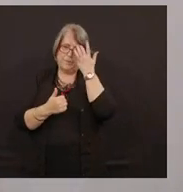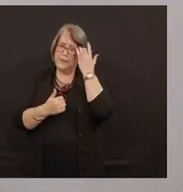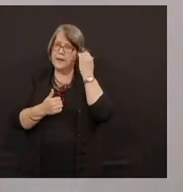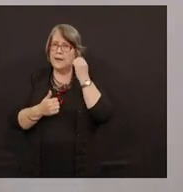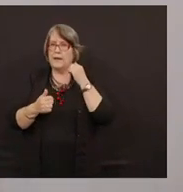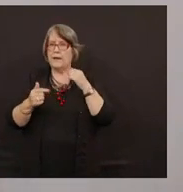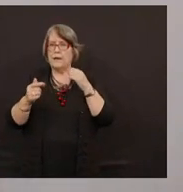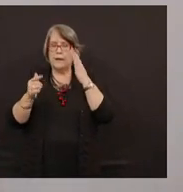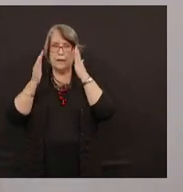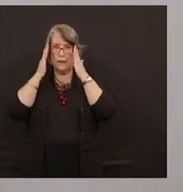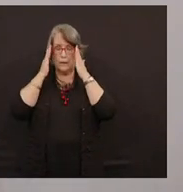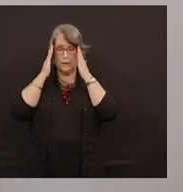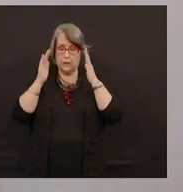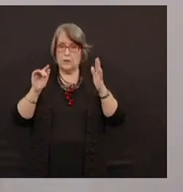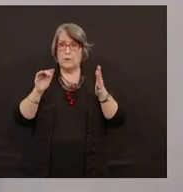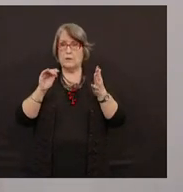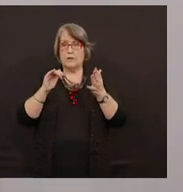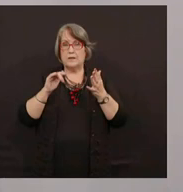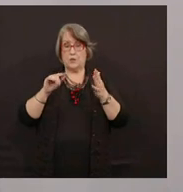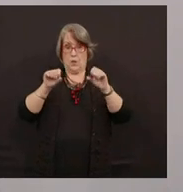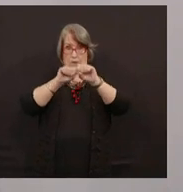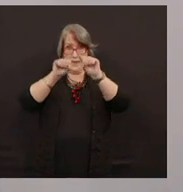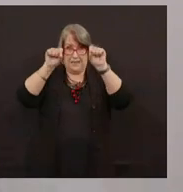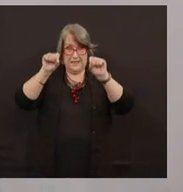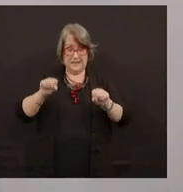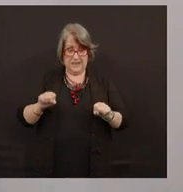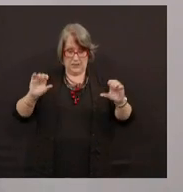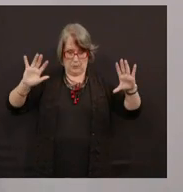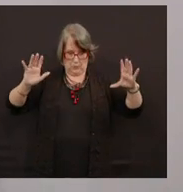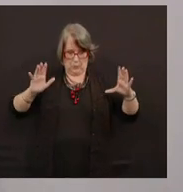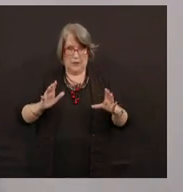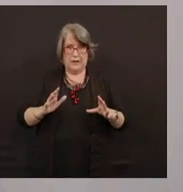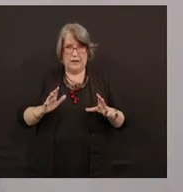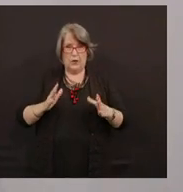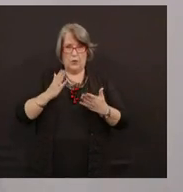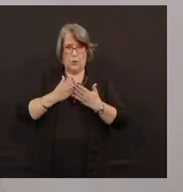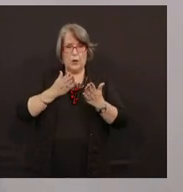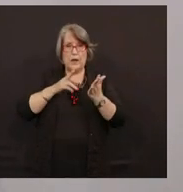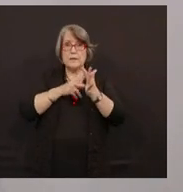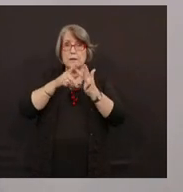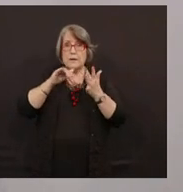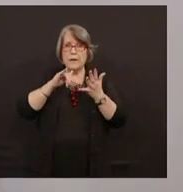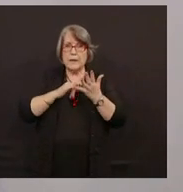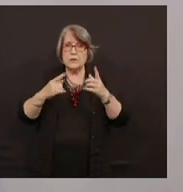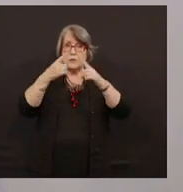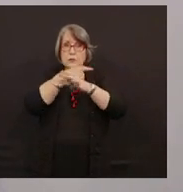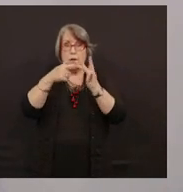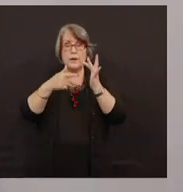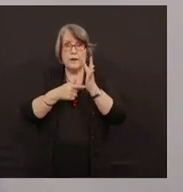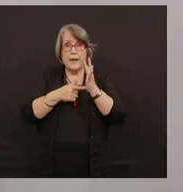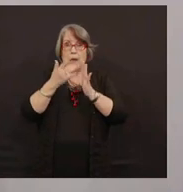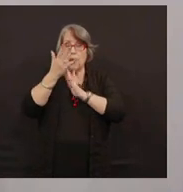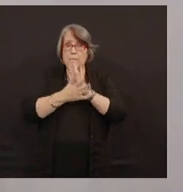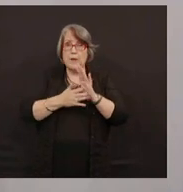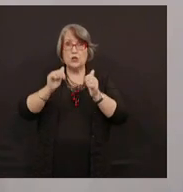the hollowing out of the system that we've seen, in a sense, through NDIS has really stripped out a